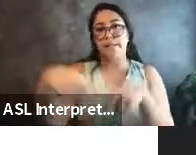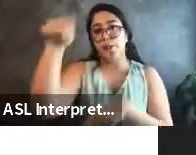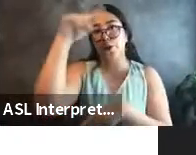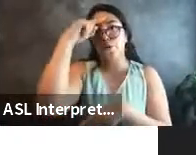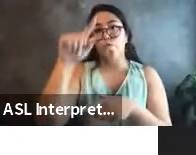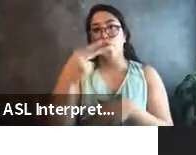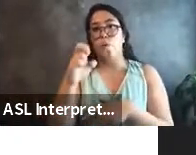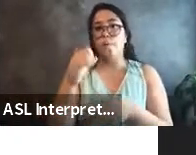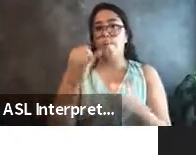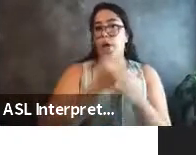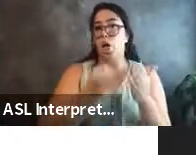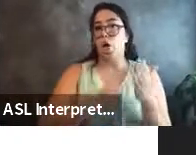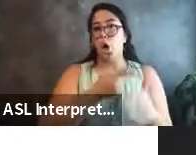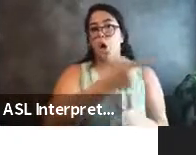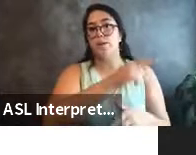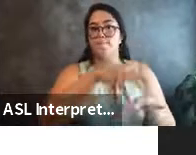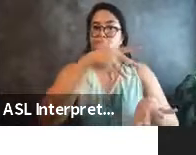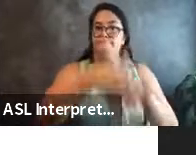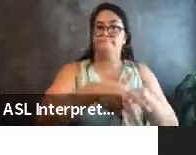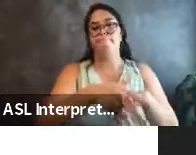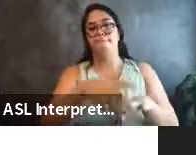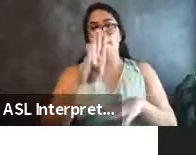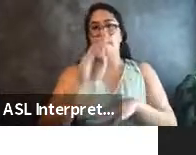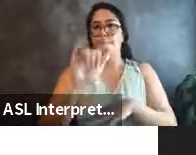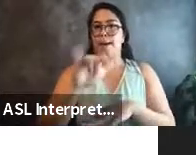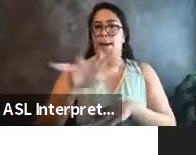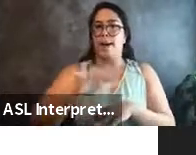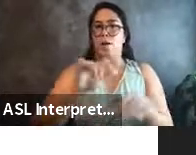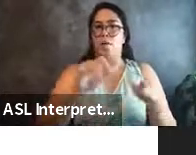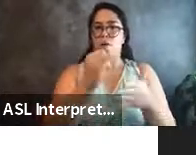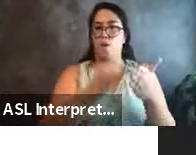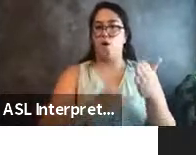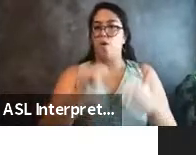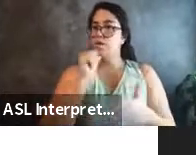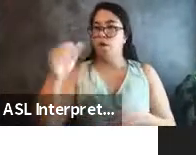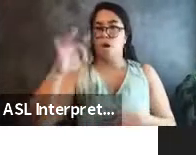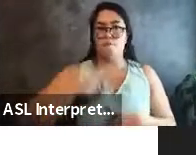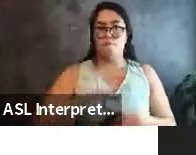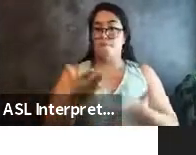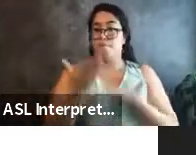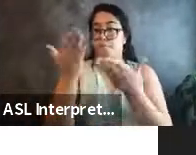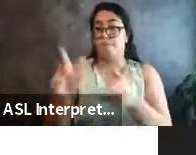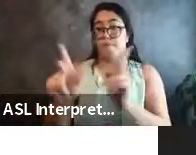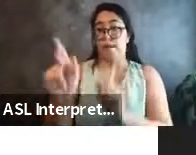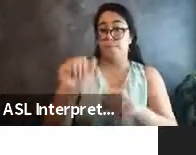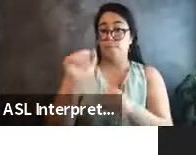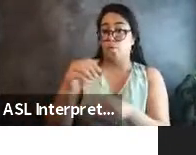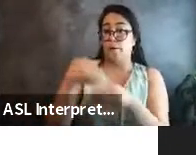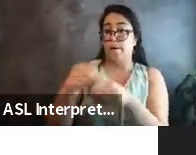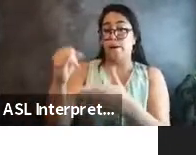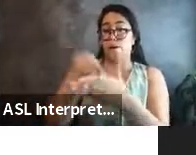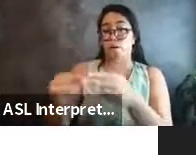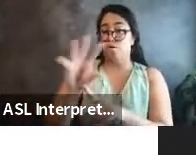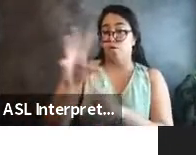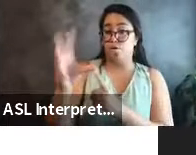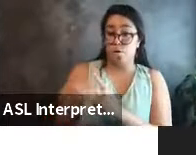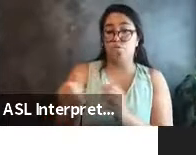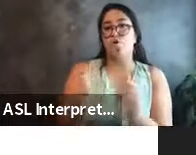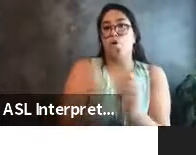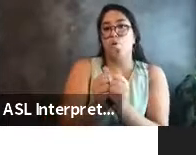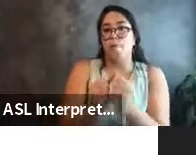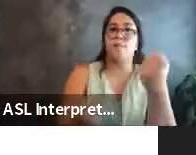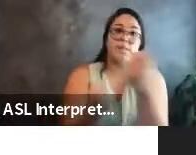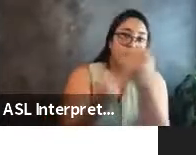Arts is a bedrock Bay Area arts nonprofit that provides people working in arts and culture with fiscal sponsorship